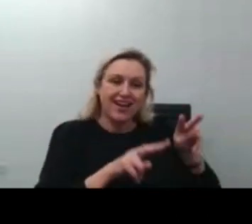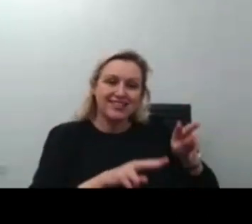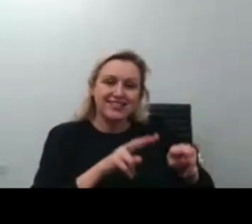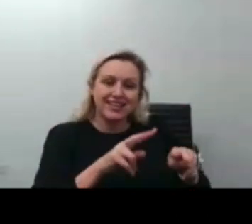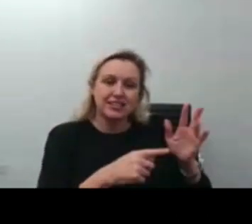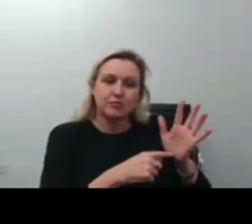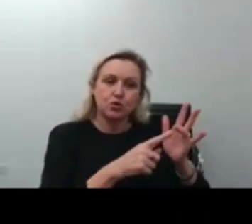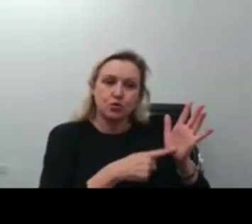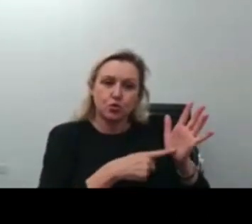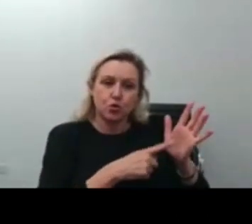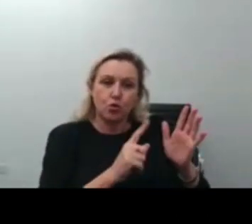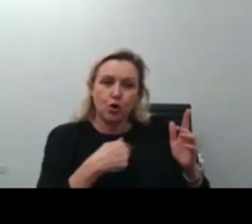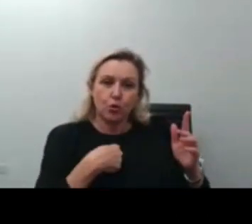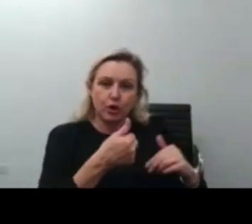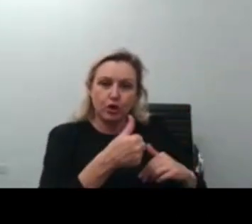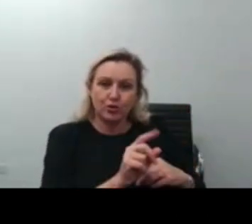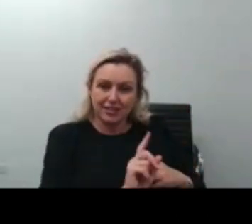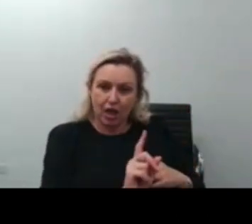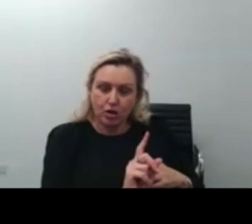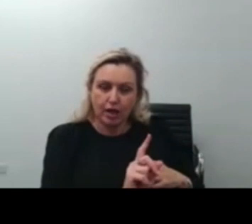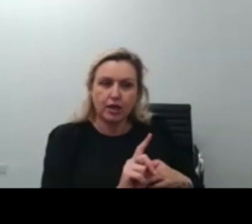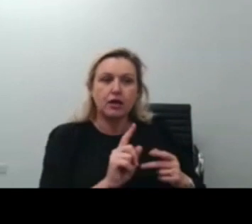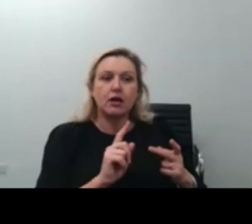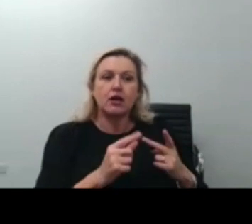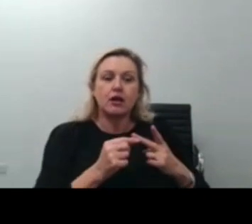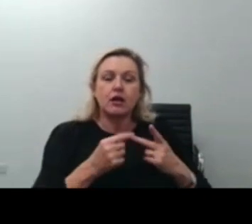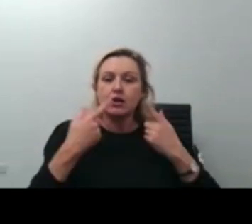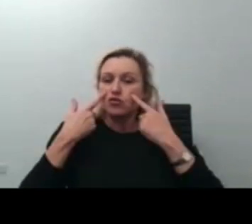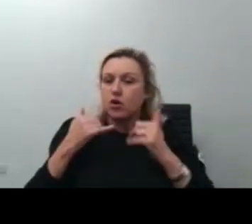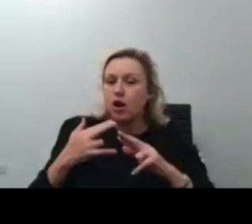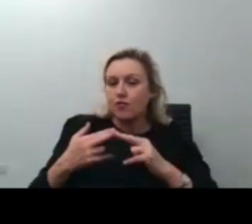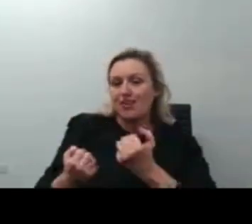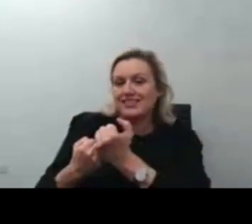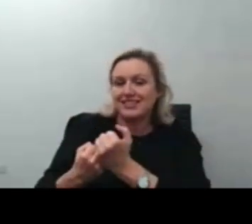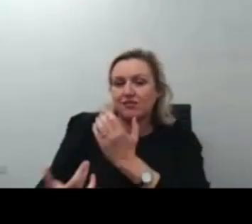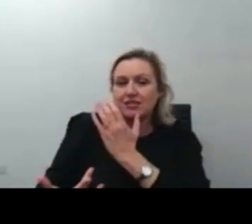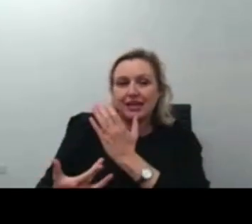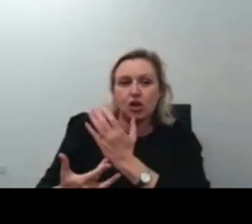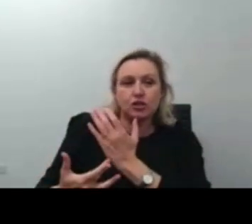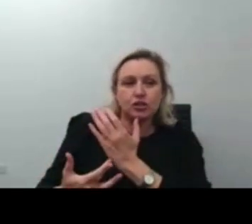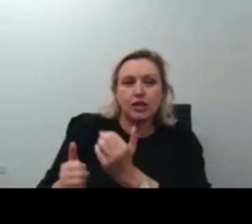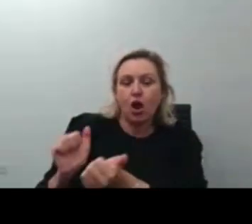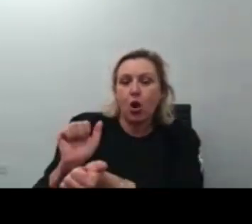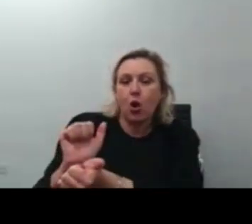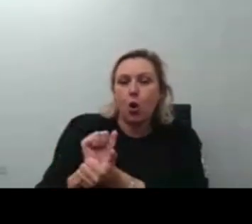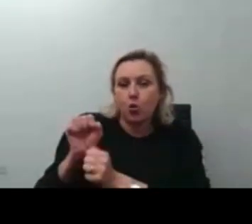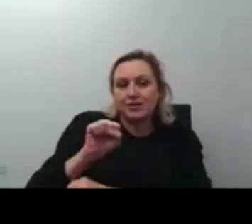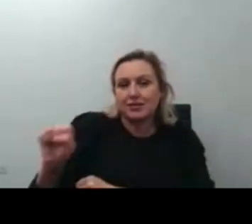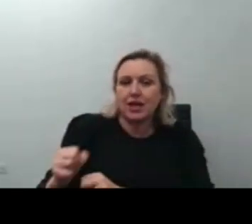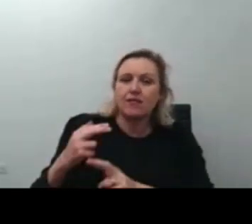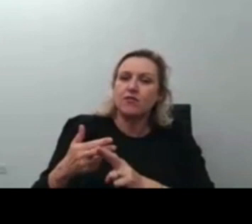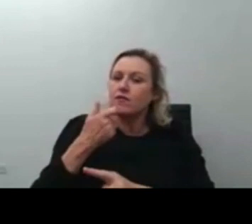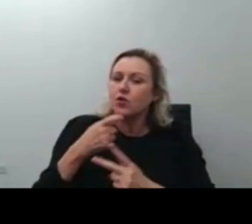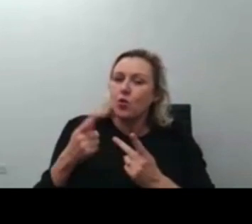is currently underway, and a trial of the assistive technology loan scheme with 1 or 2 states and territories.